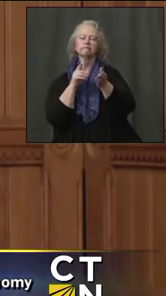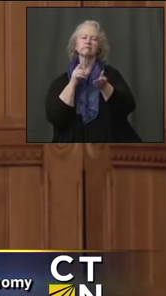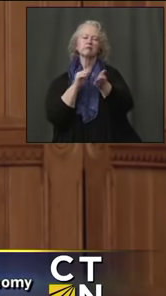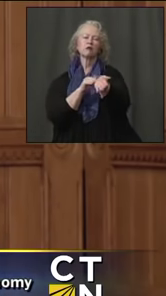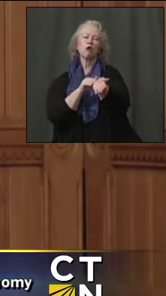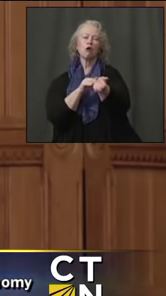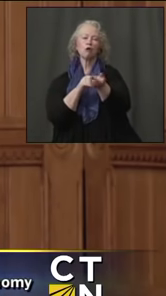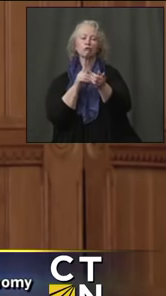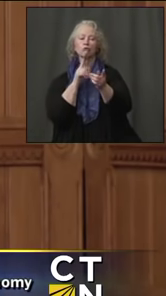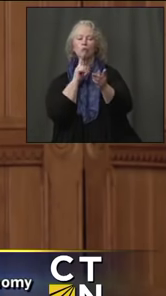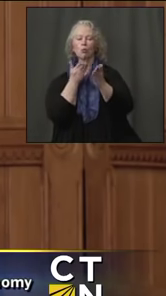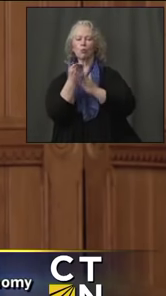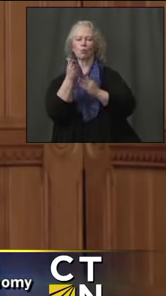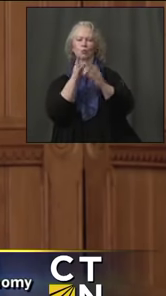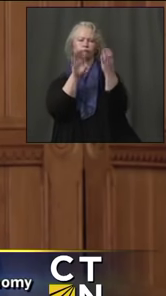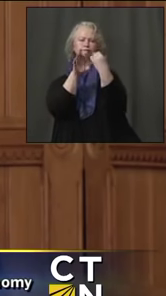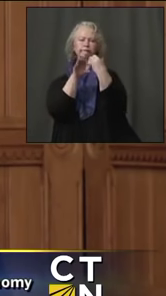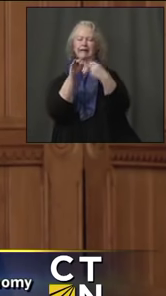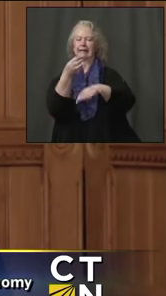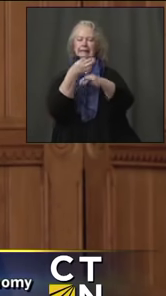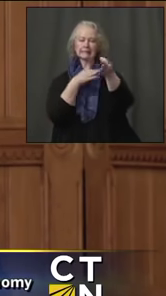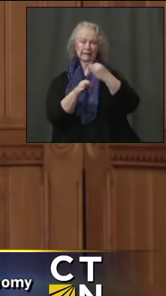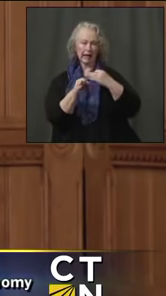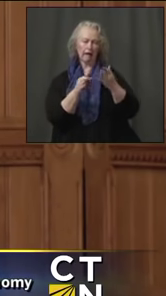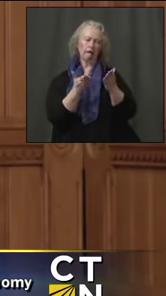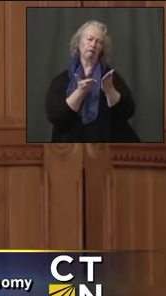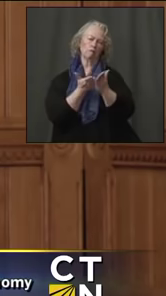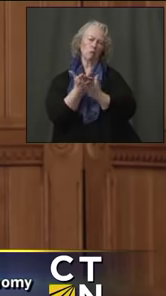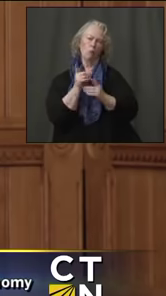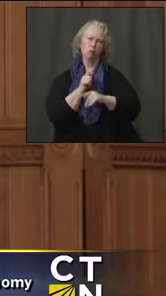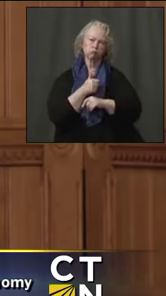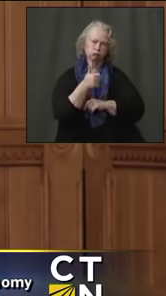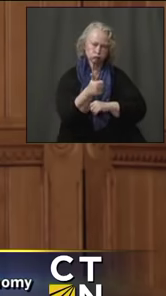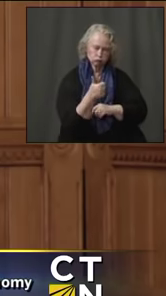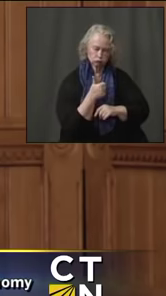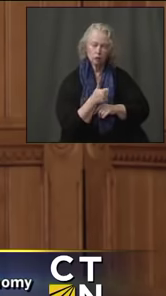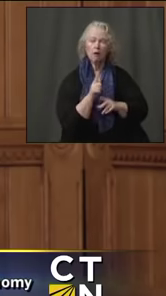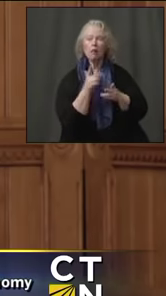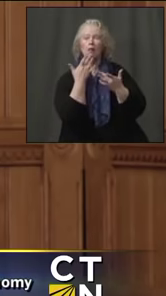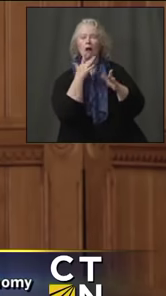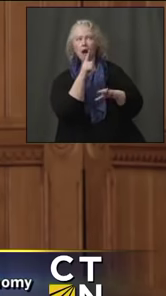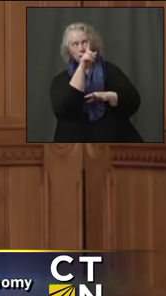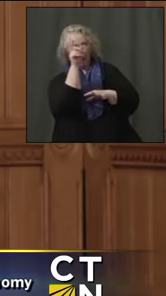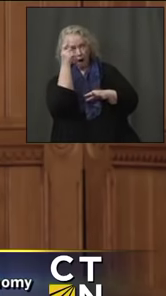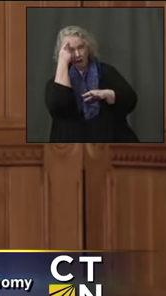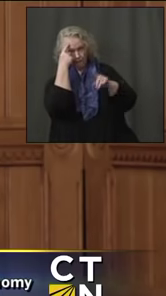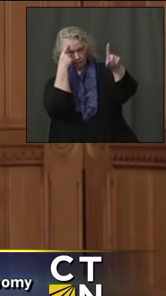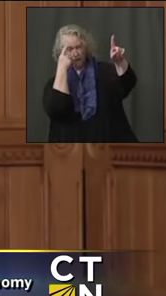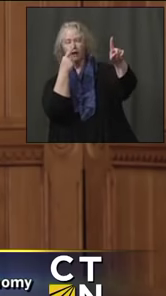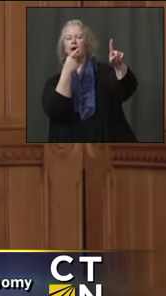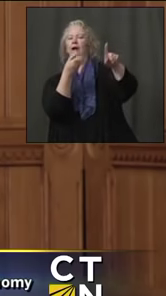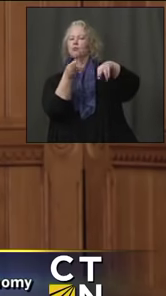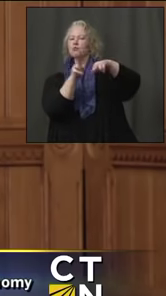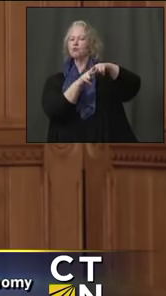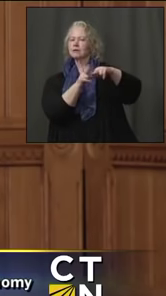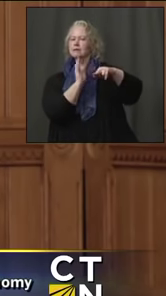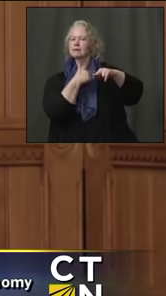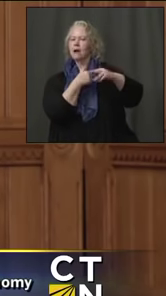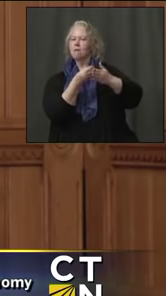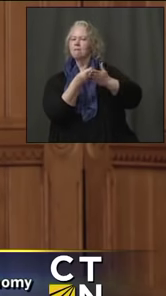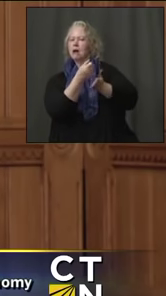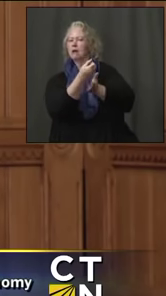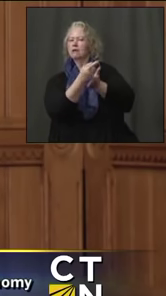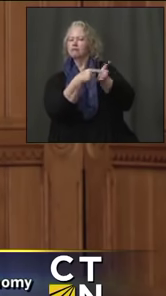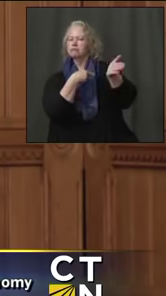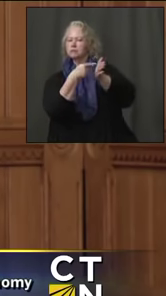Medicaid expenditures. Fortunately, the federal government did increase our reimbursement rate